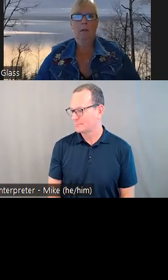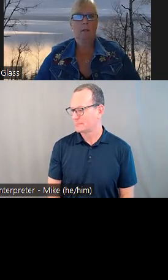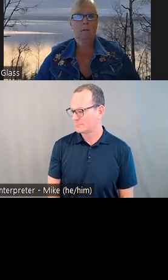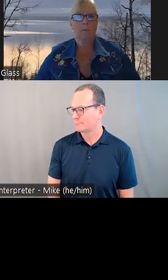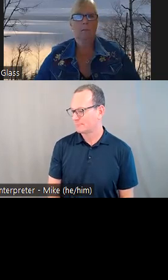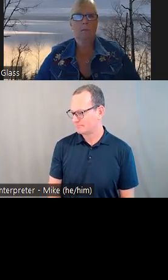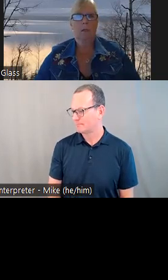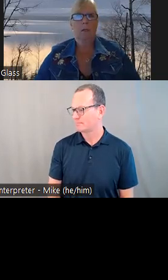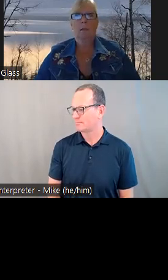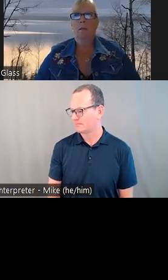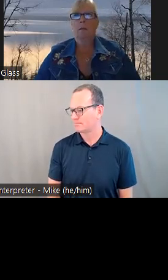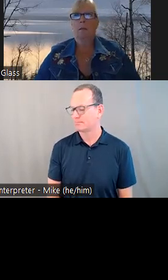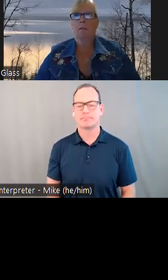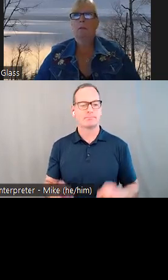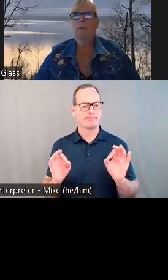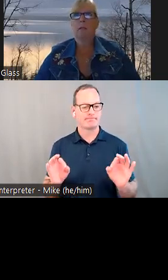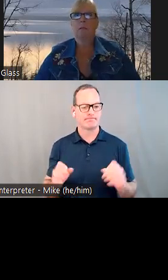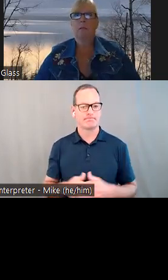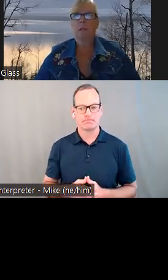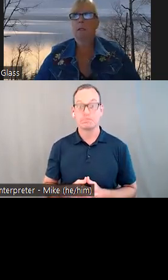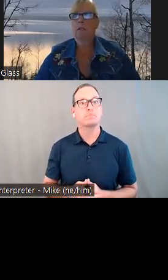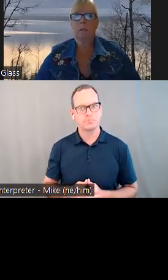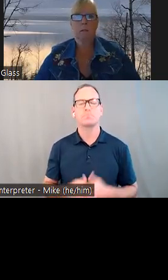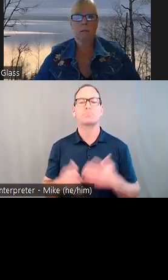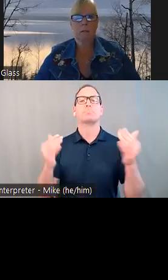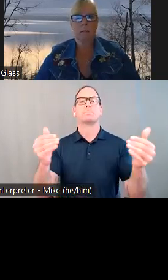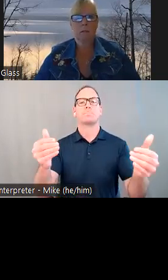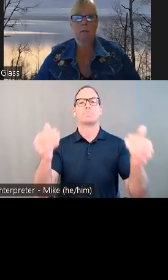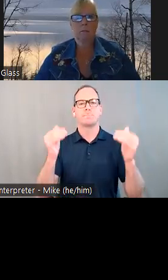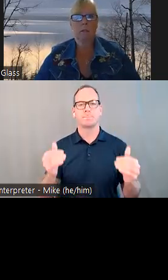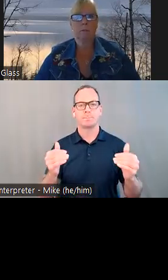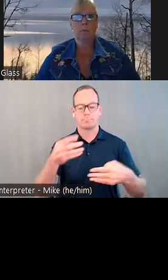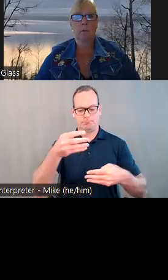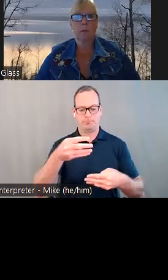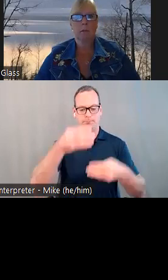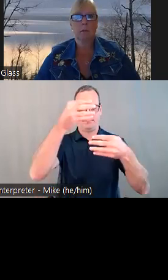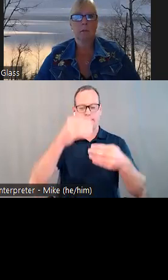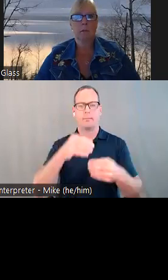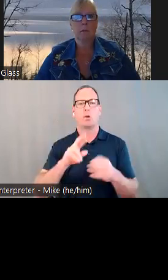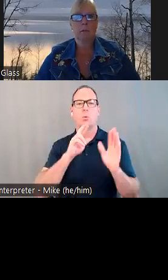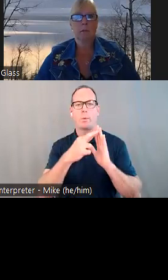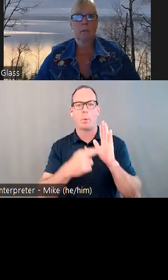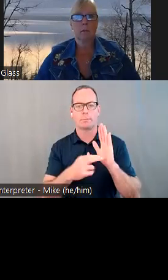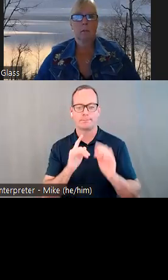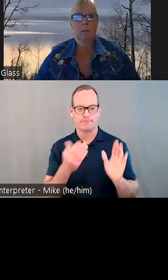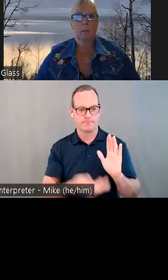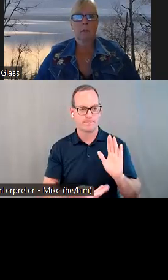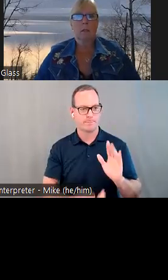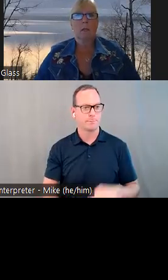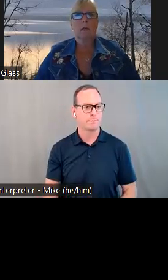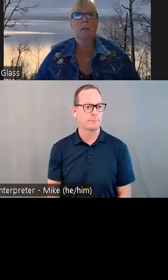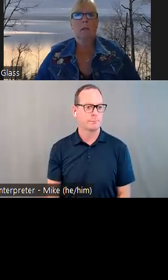All right. So let's have a look at the next piece of the report.